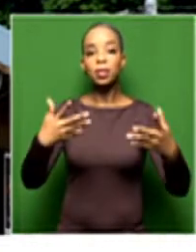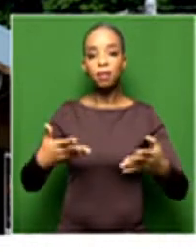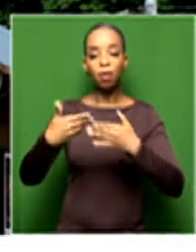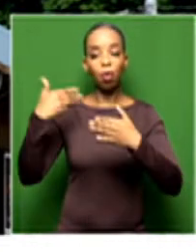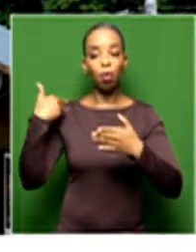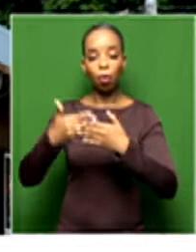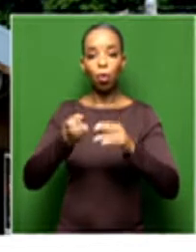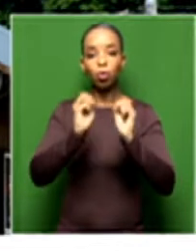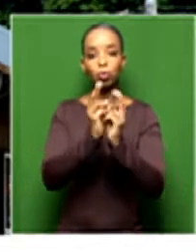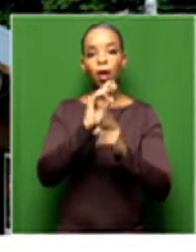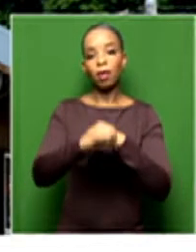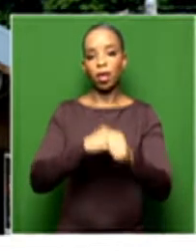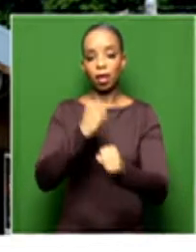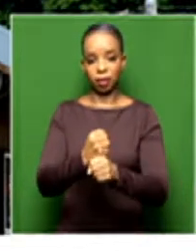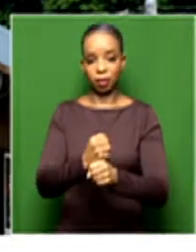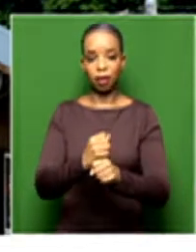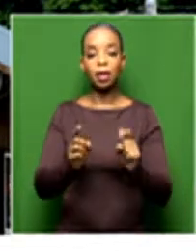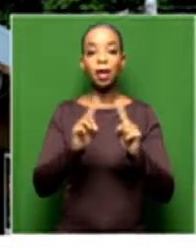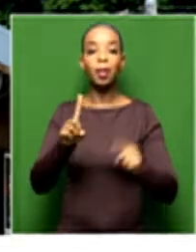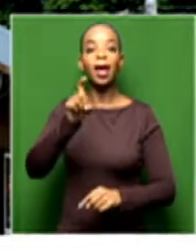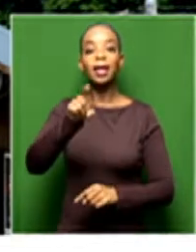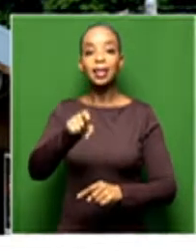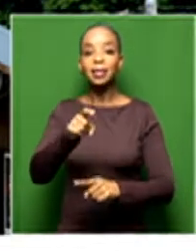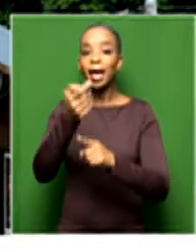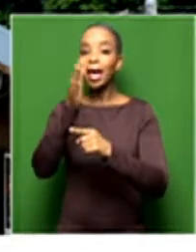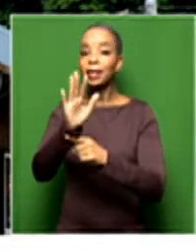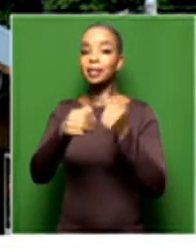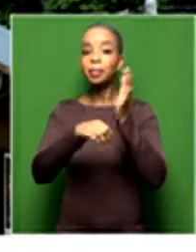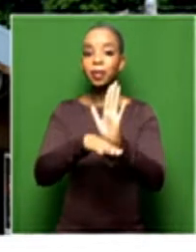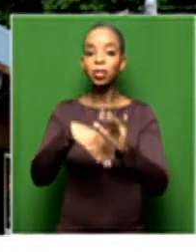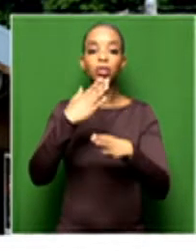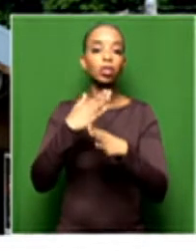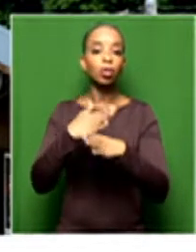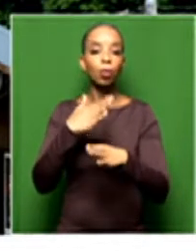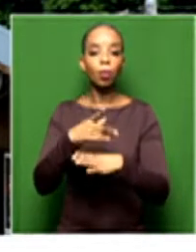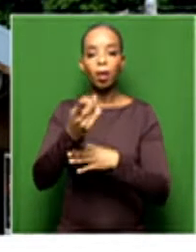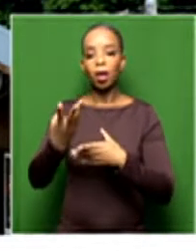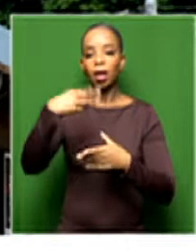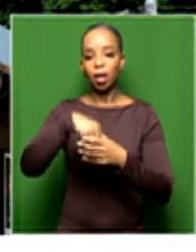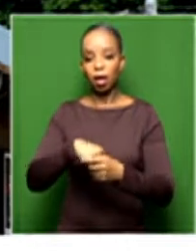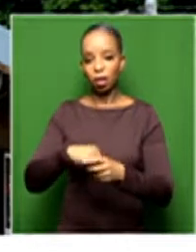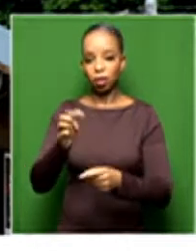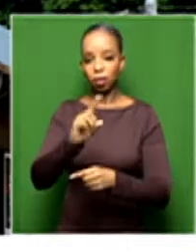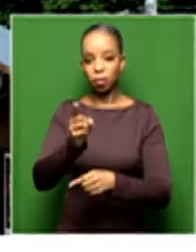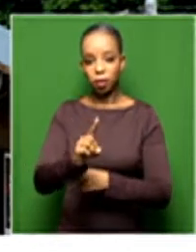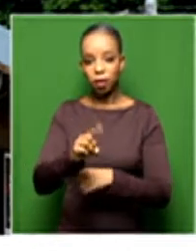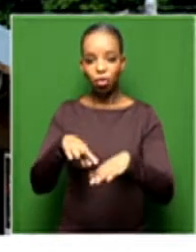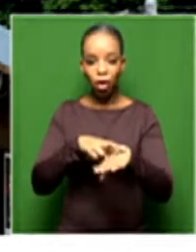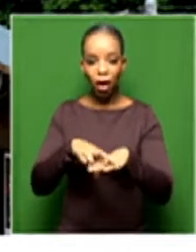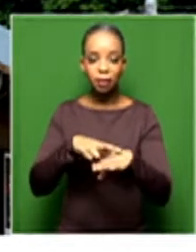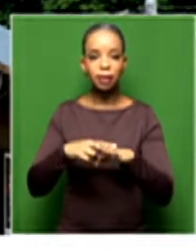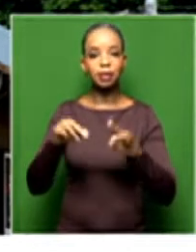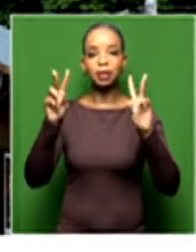work which will be showcased on this exhibition, work which includes and looks at issues like race, issues